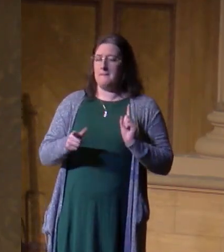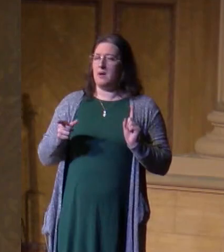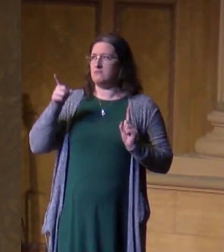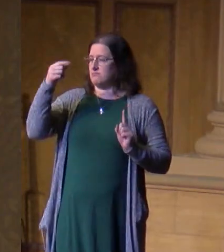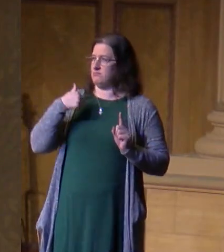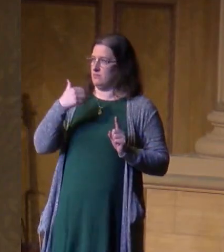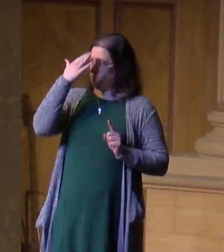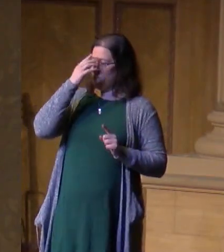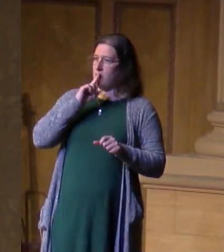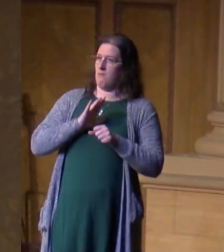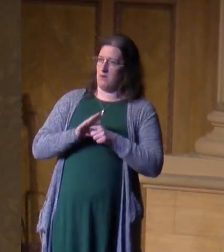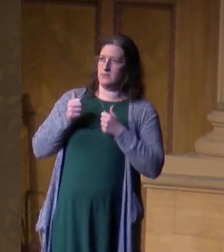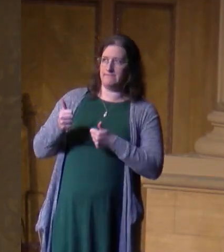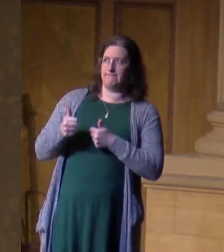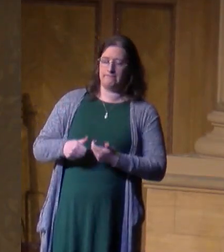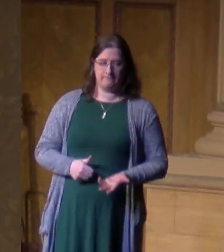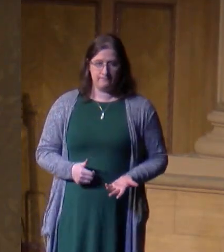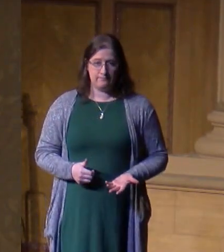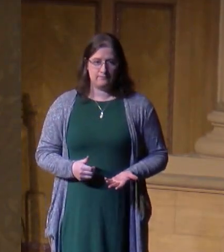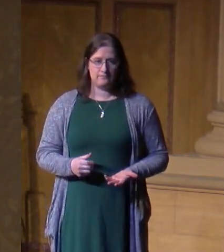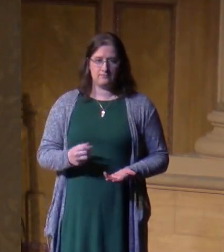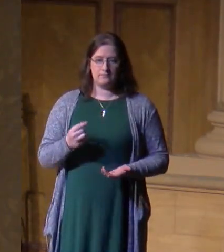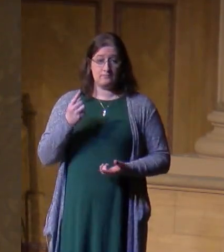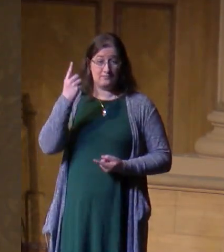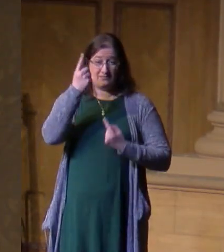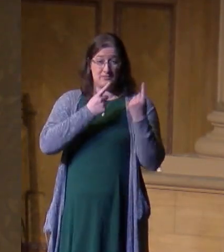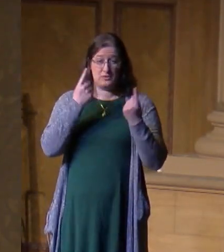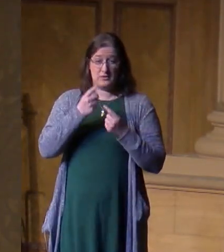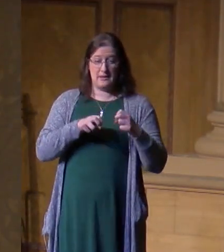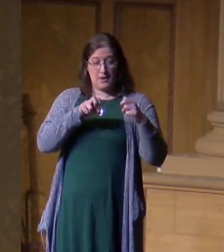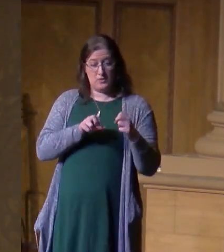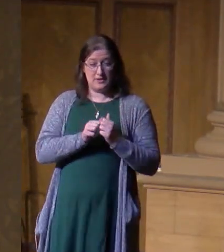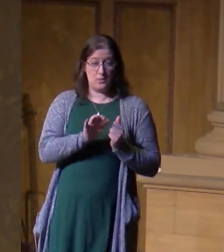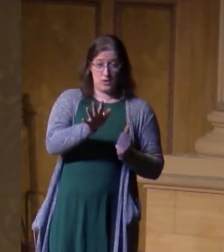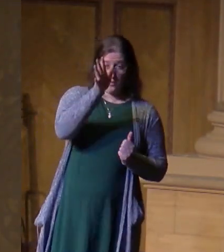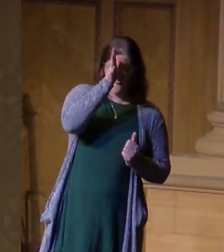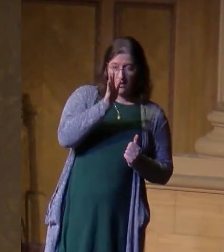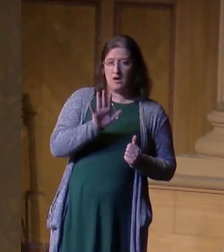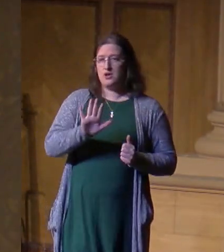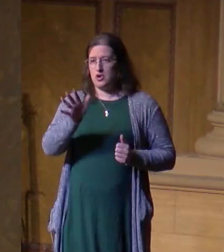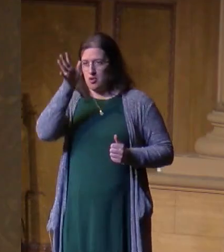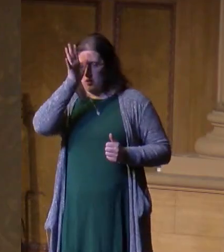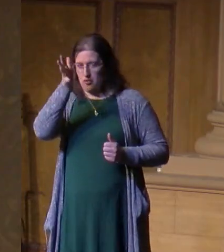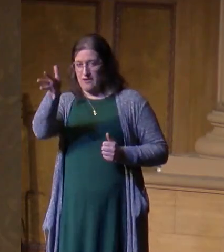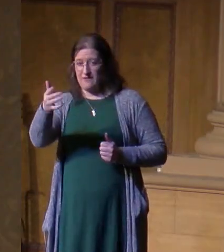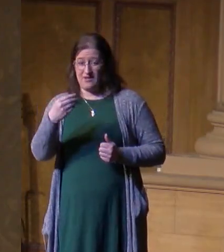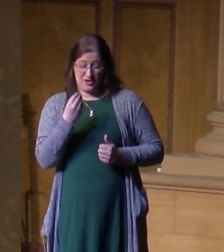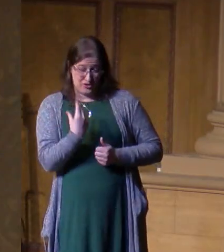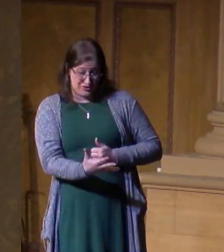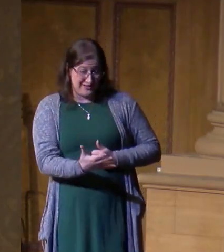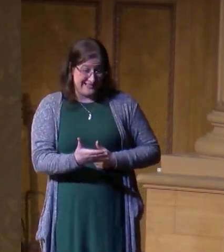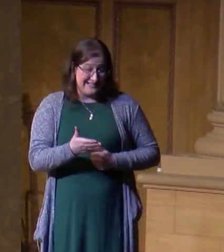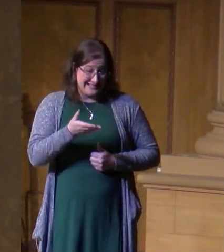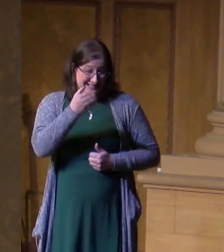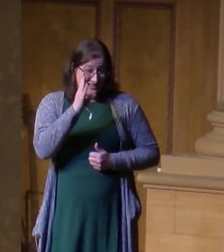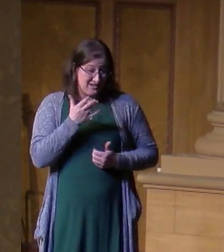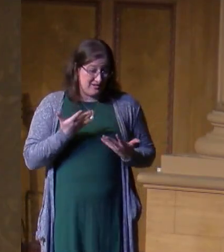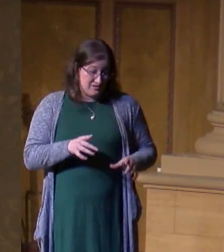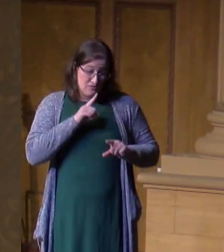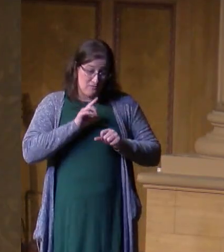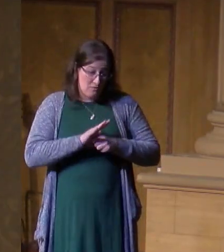promise. So, so you can imagine sitting with your father, and with your grandfather, and, and them telling you, listen, this is what God's promised our people.